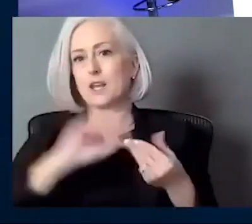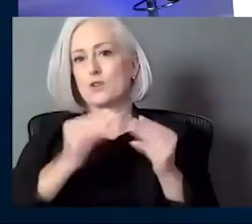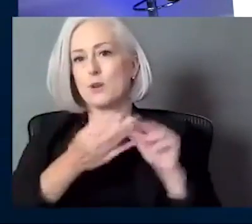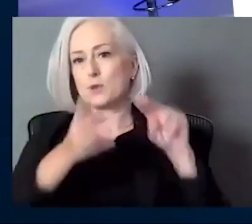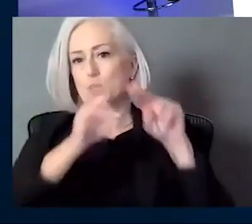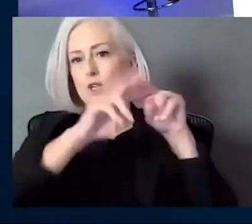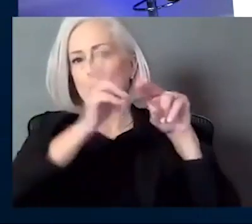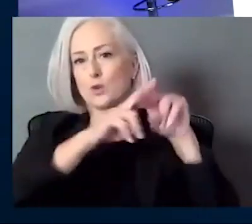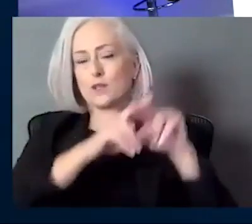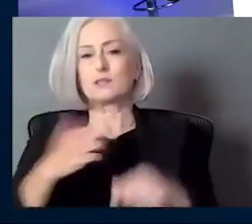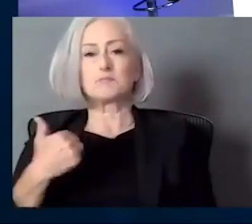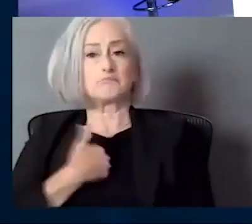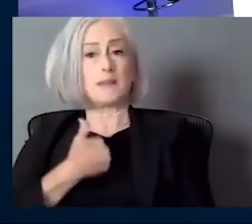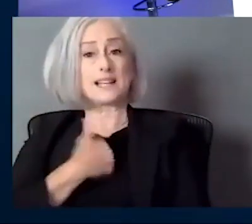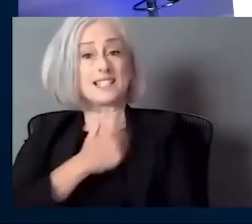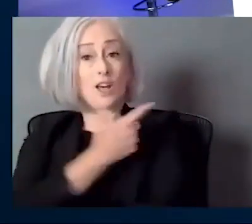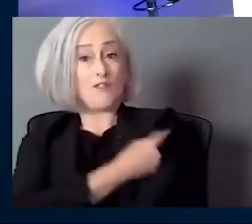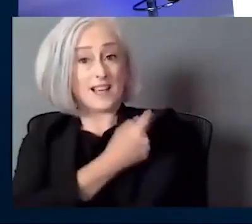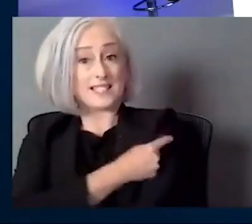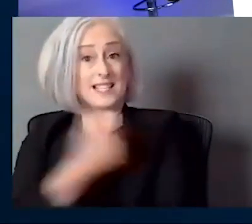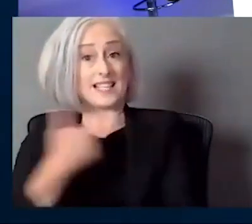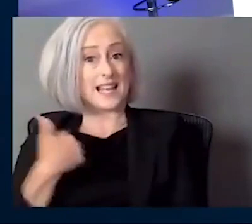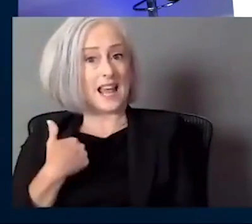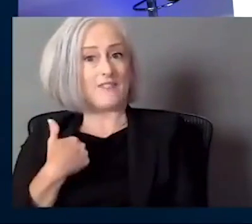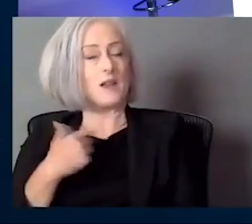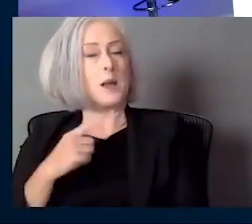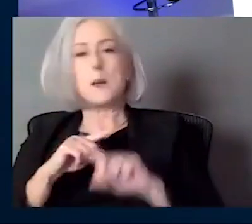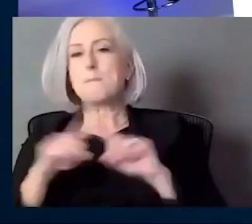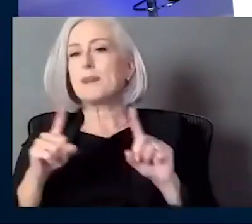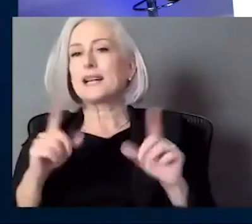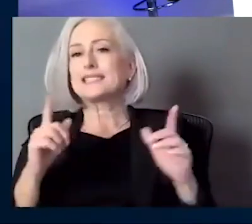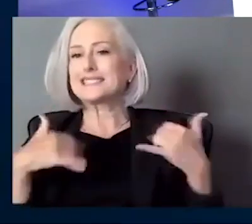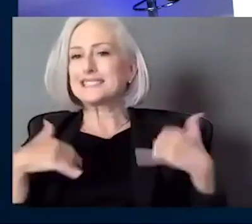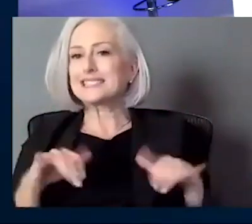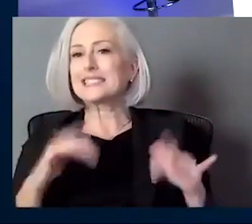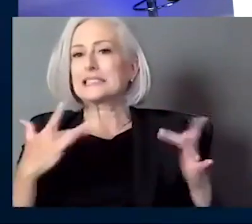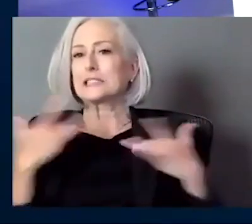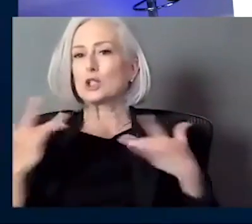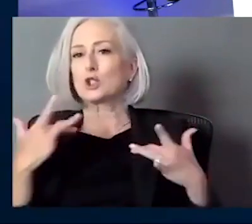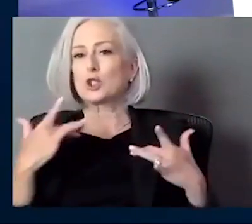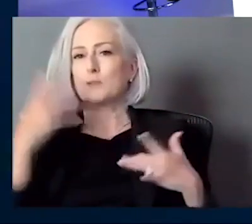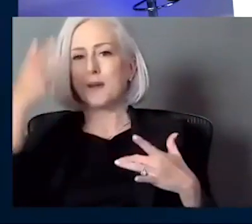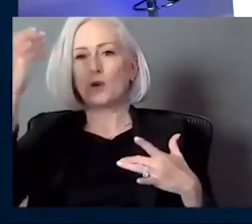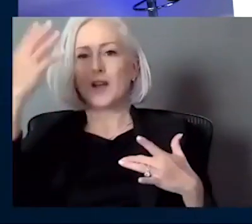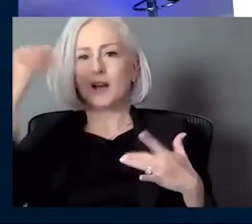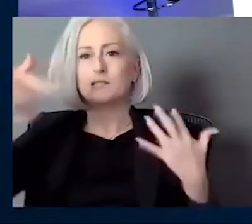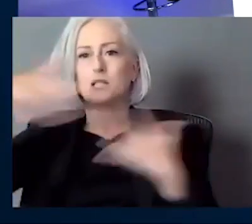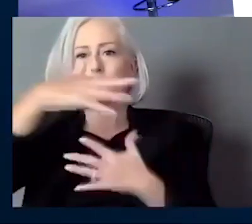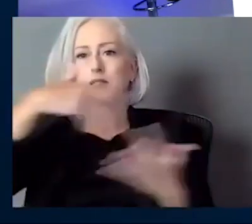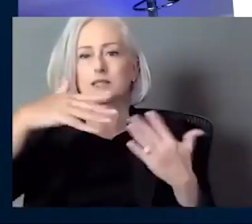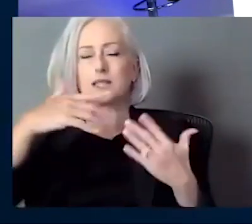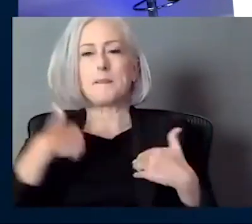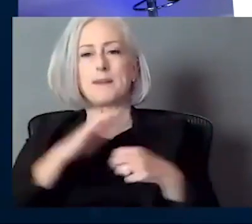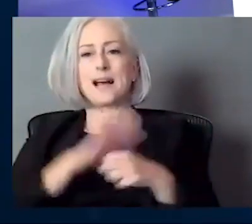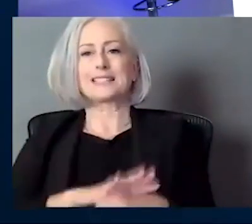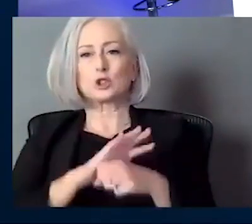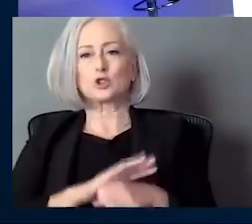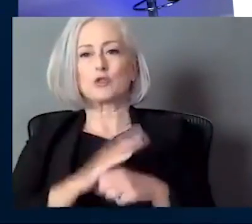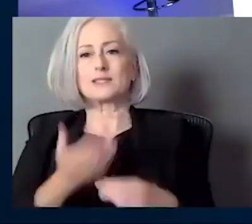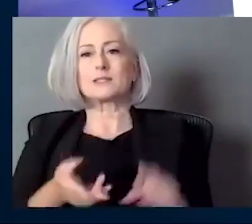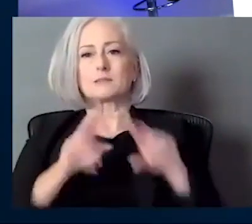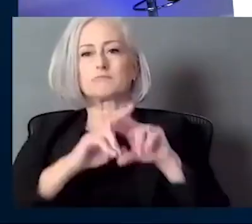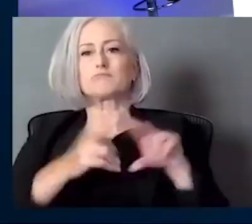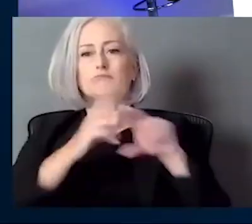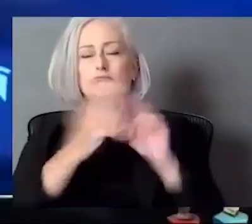been vaccinated, but cannot help worrying about going out. My stress level is back up. What can I do?